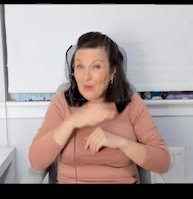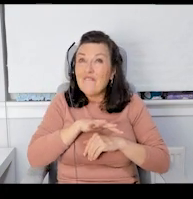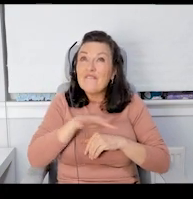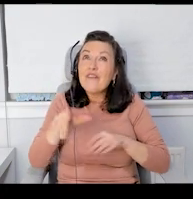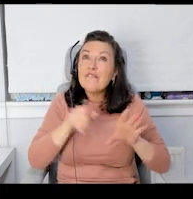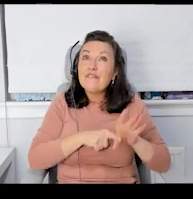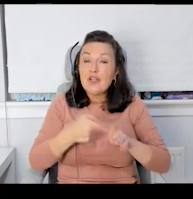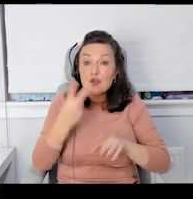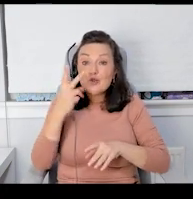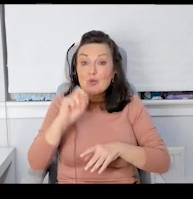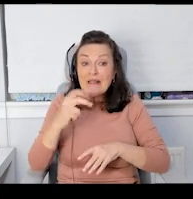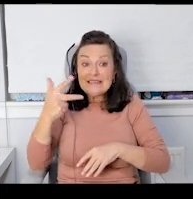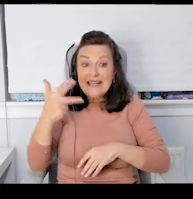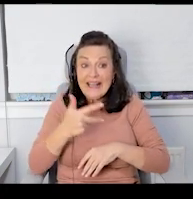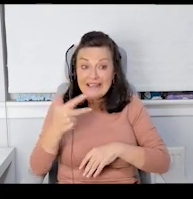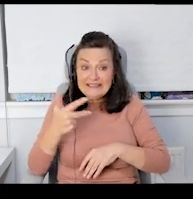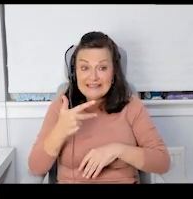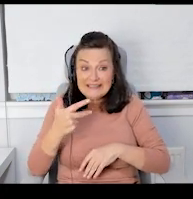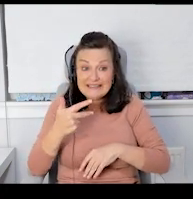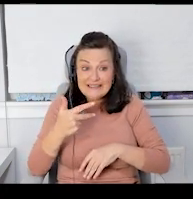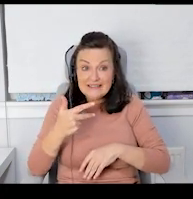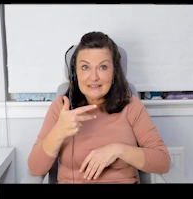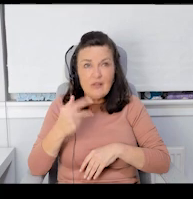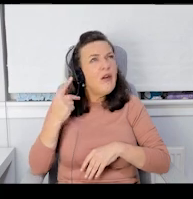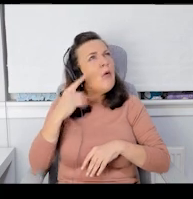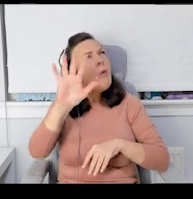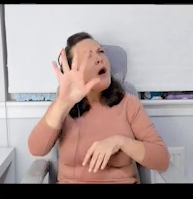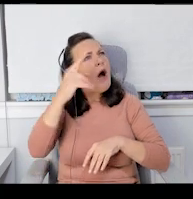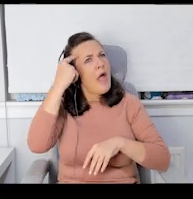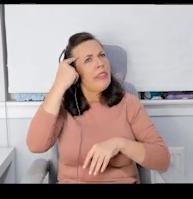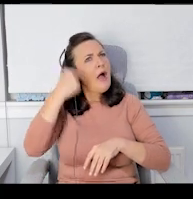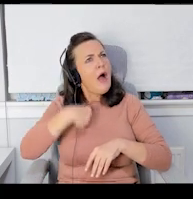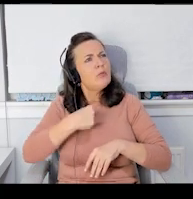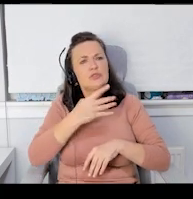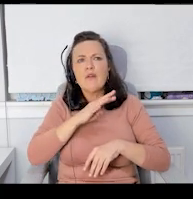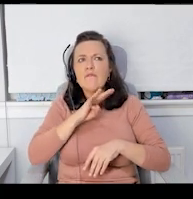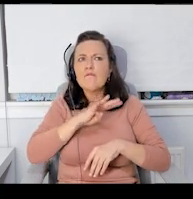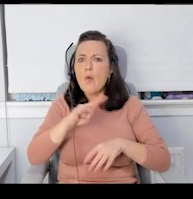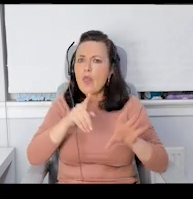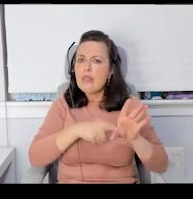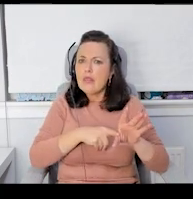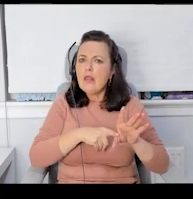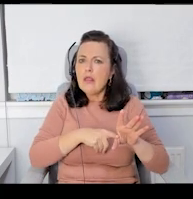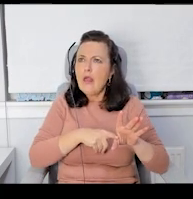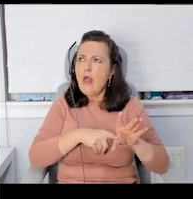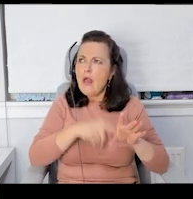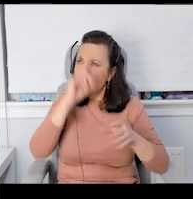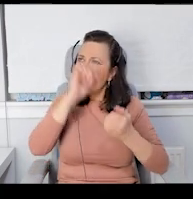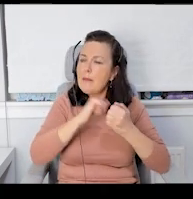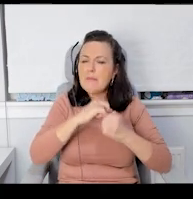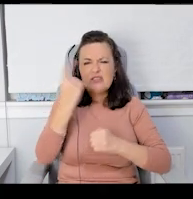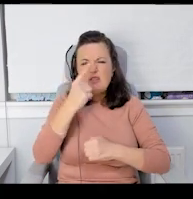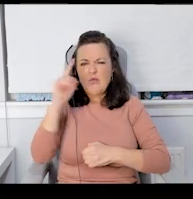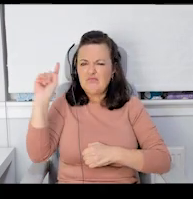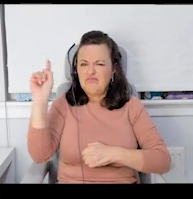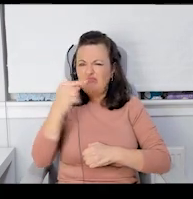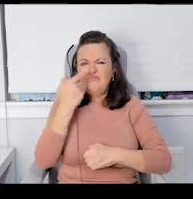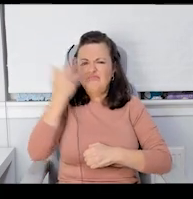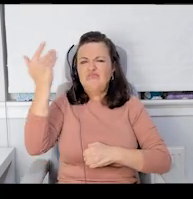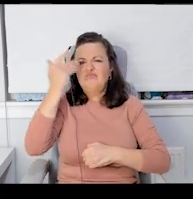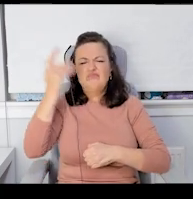was when I was in fifth year, and so a person even fourth year, actually, a person came out and kind of gave a presentation